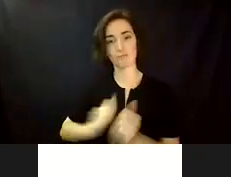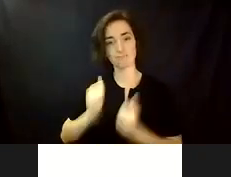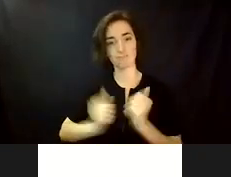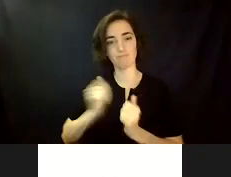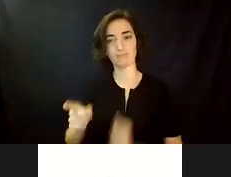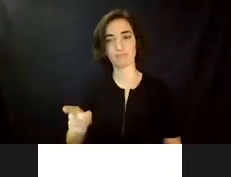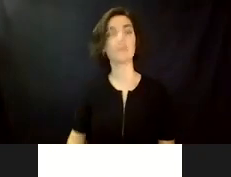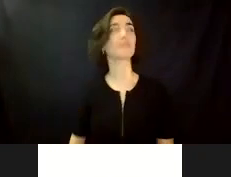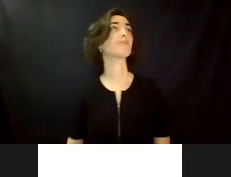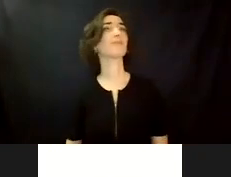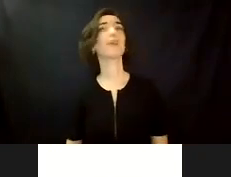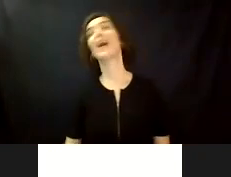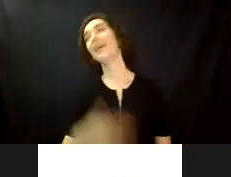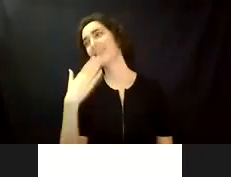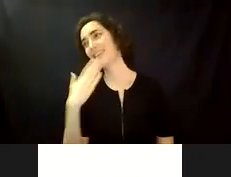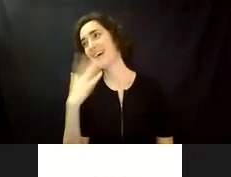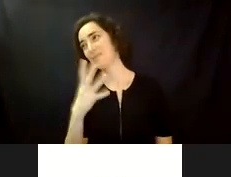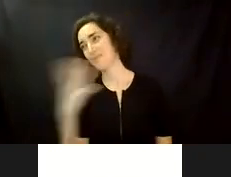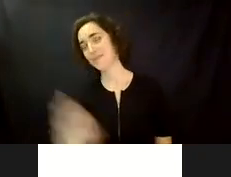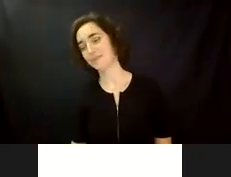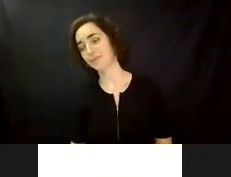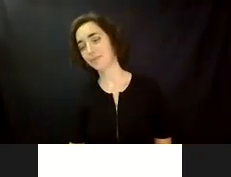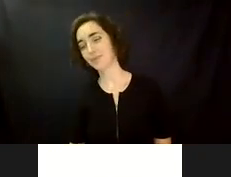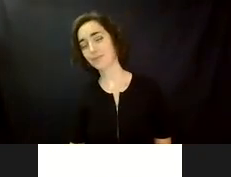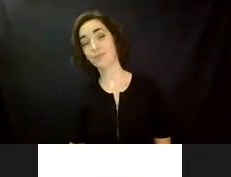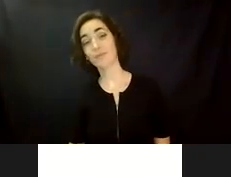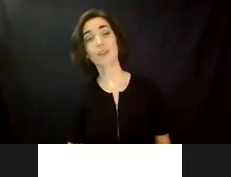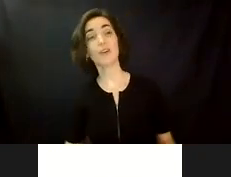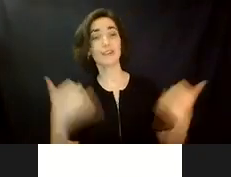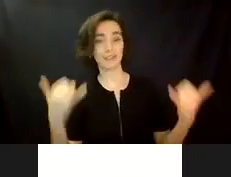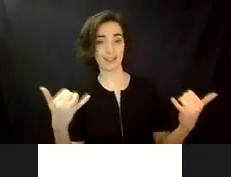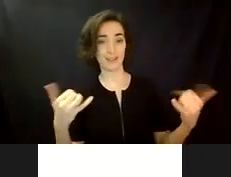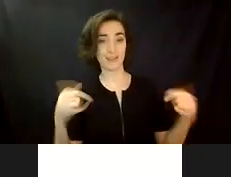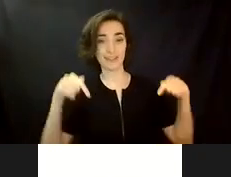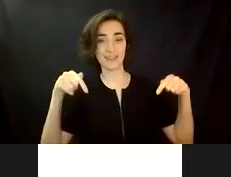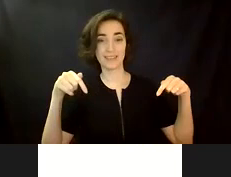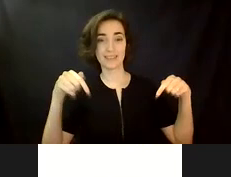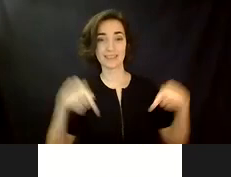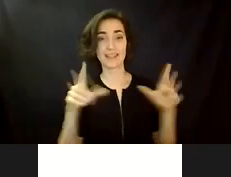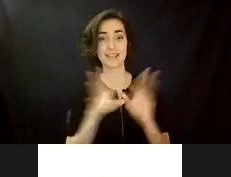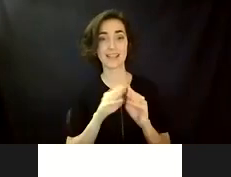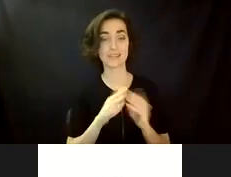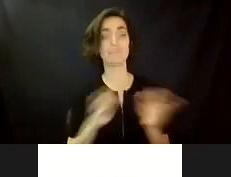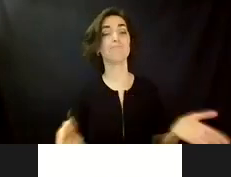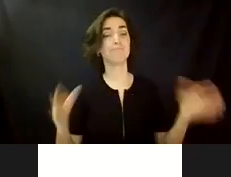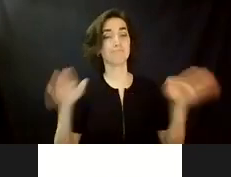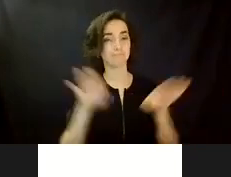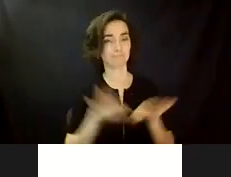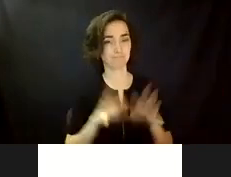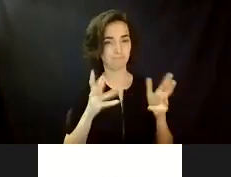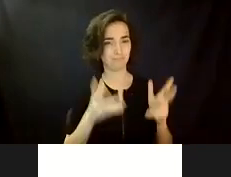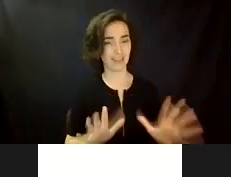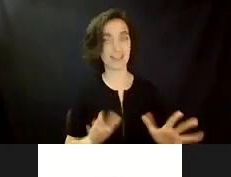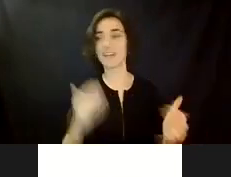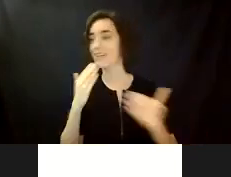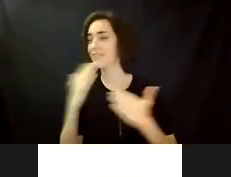Thank you so much. So this is going to close our session on higher ed. Thank you all